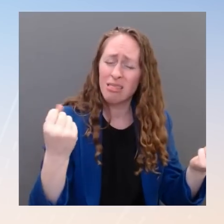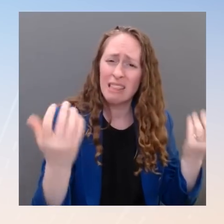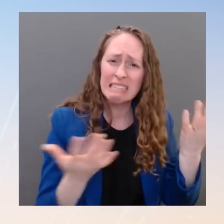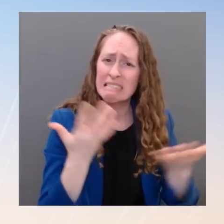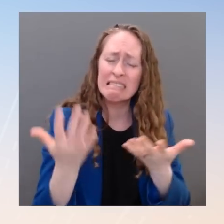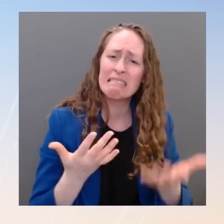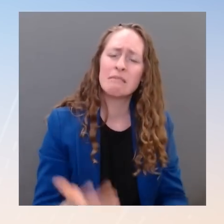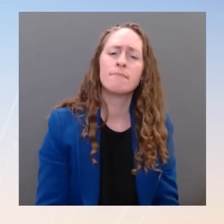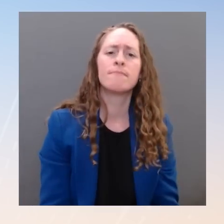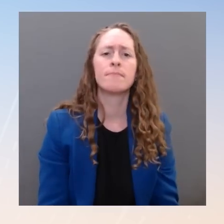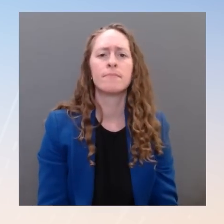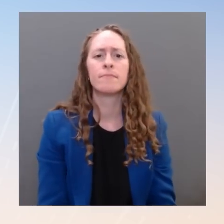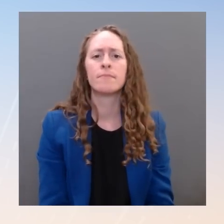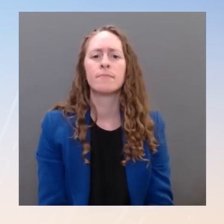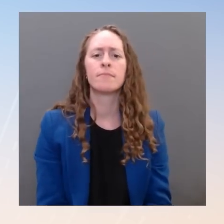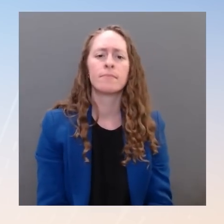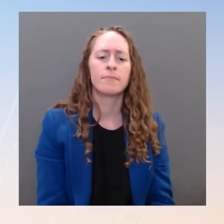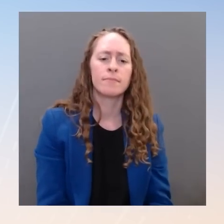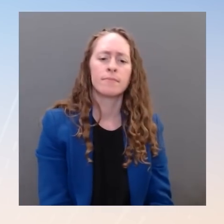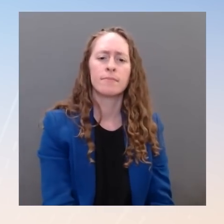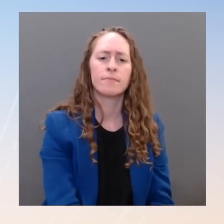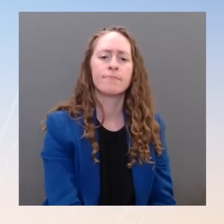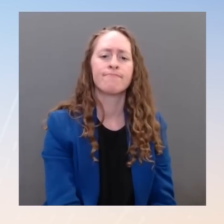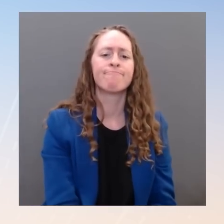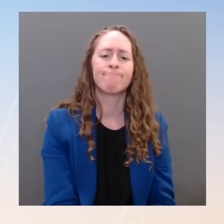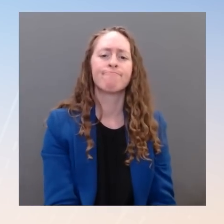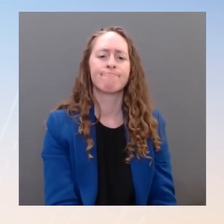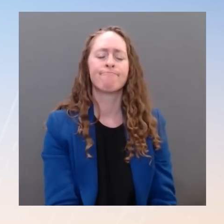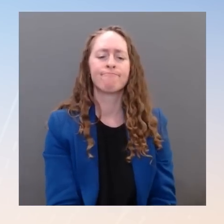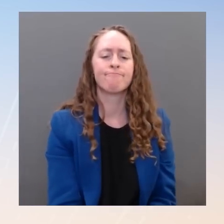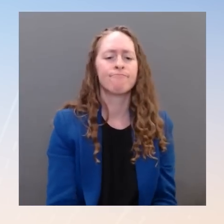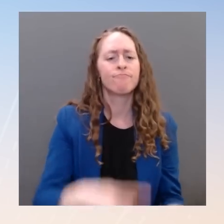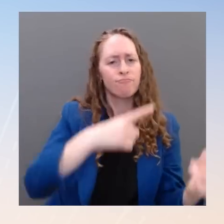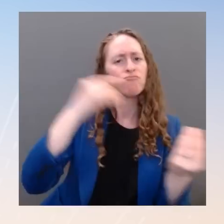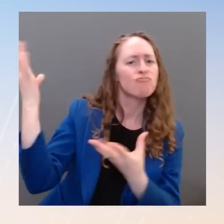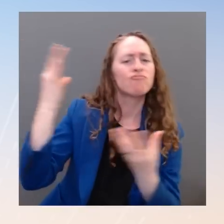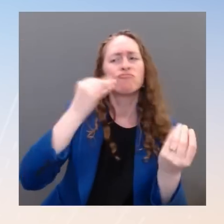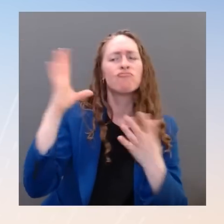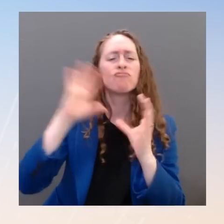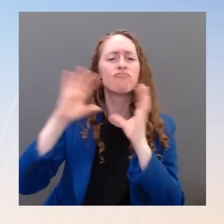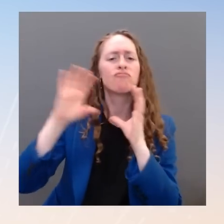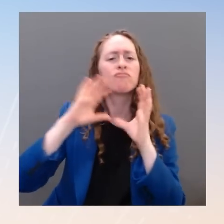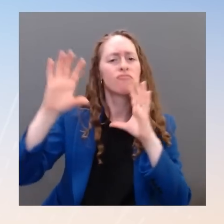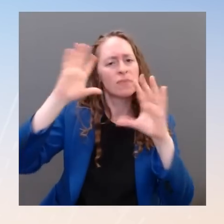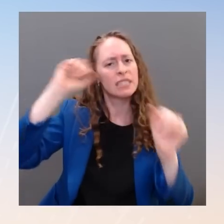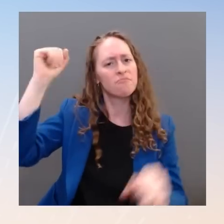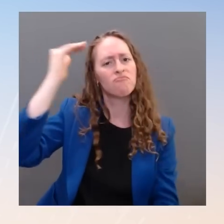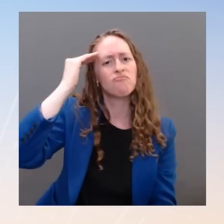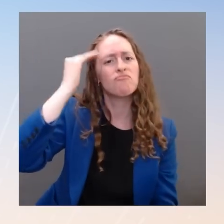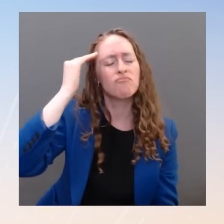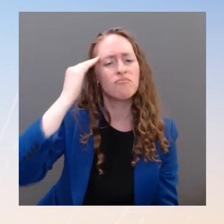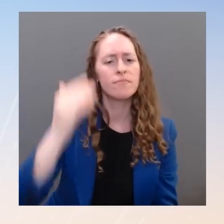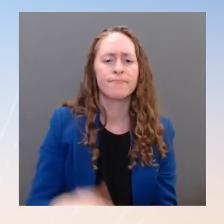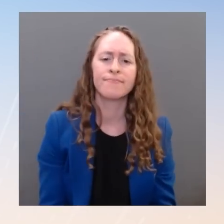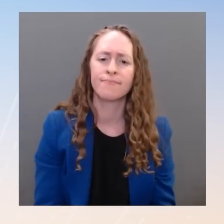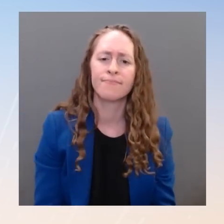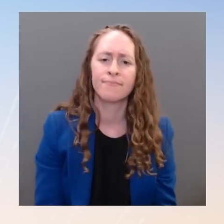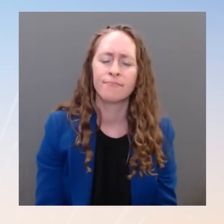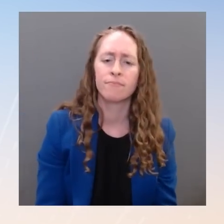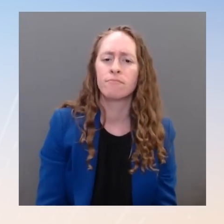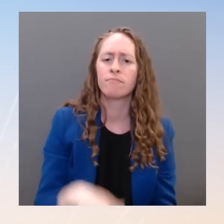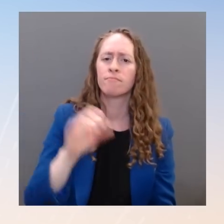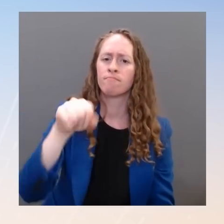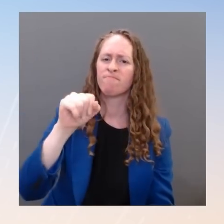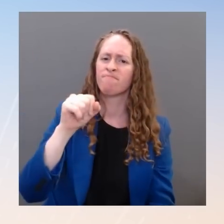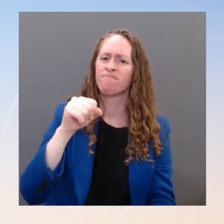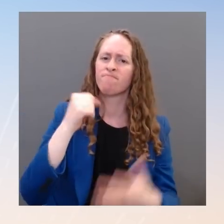briefed and is aware, and the service of men and women and the stress and the pressure on them is something that is on his